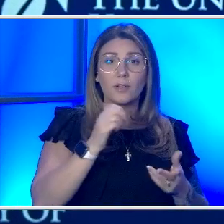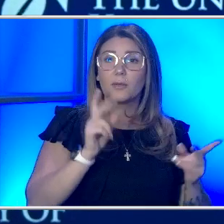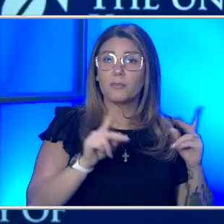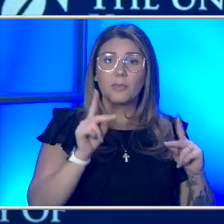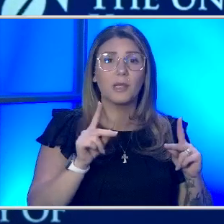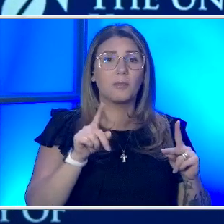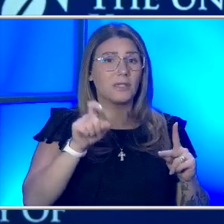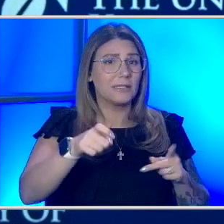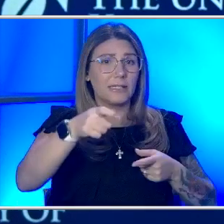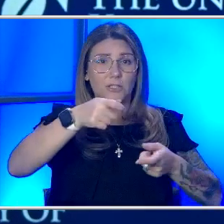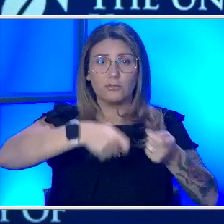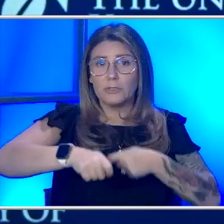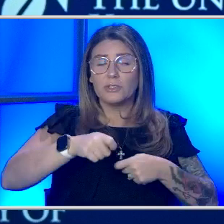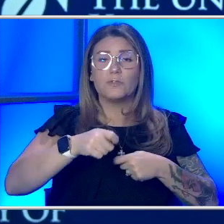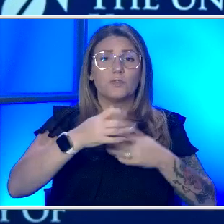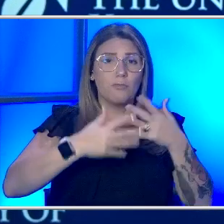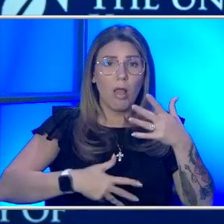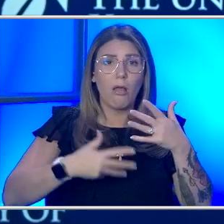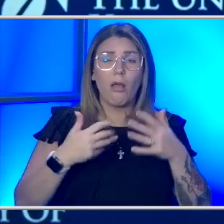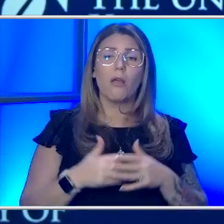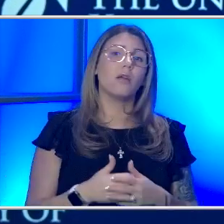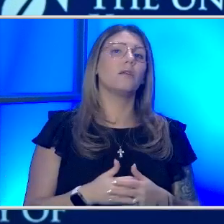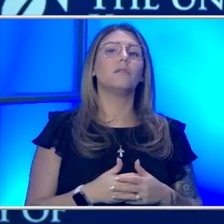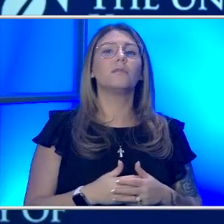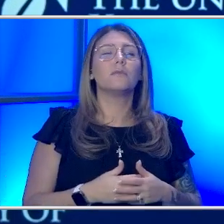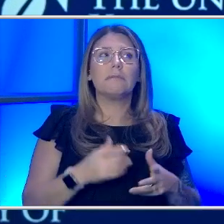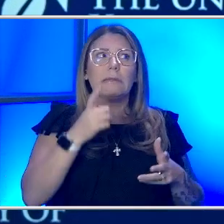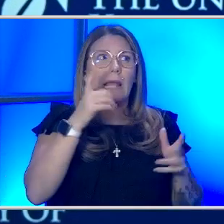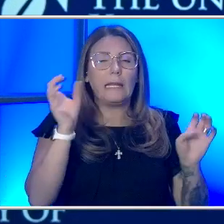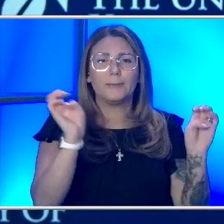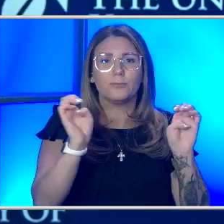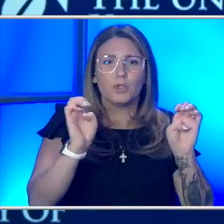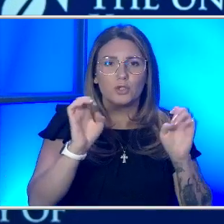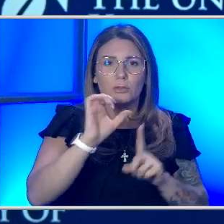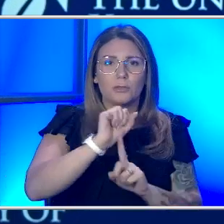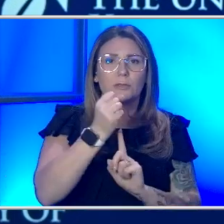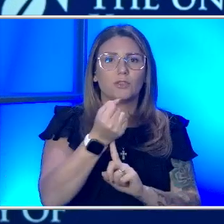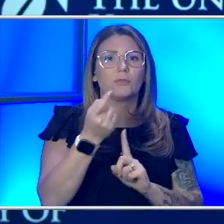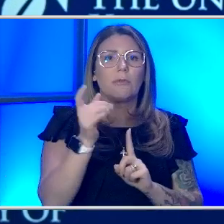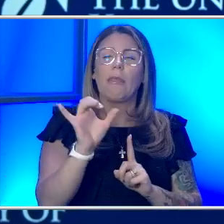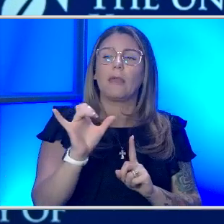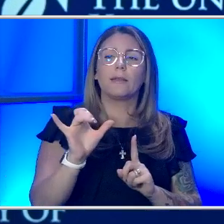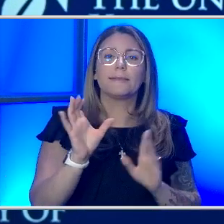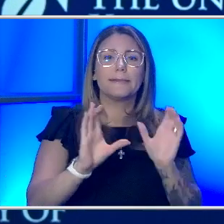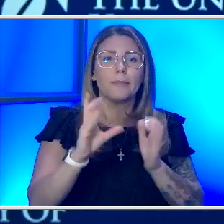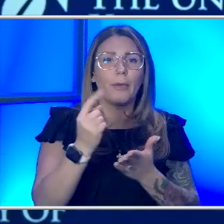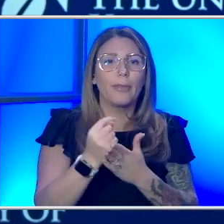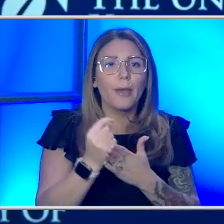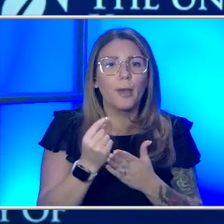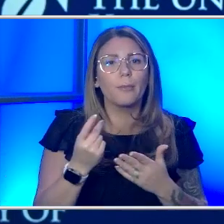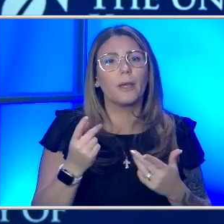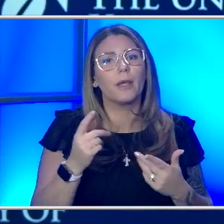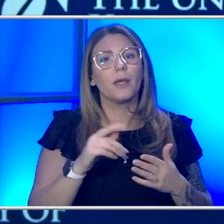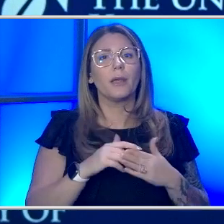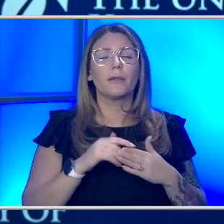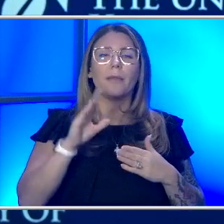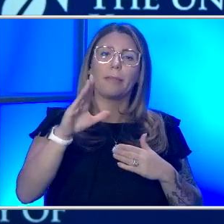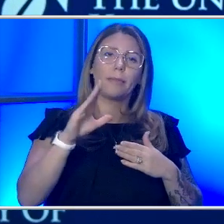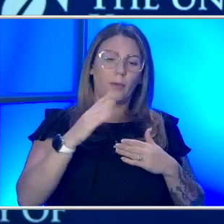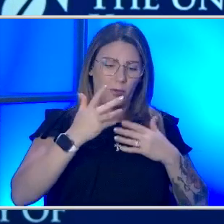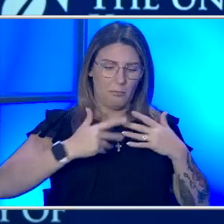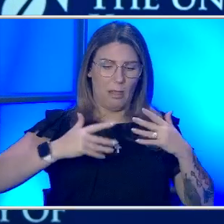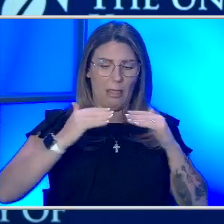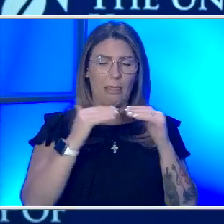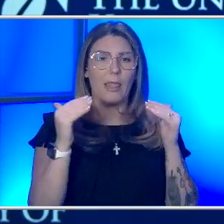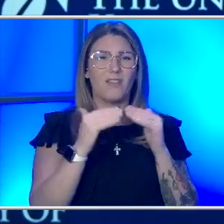transfusions, even not in an emergent manner, right? So they're having chemotherapy and their blood levels are low. And I think that's even more common, to be